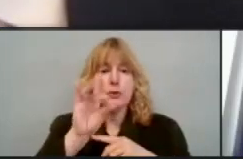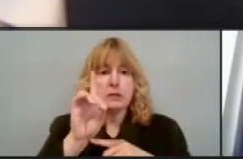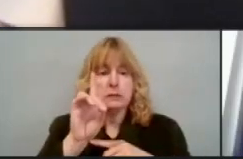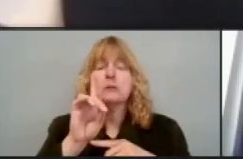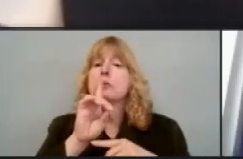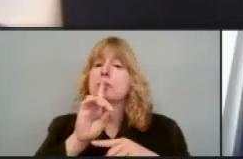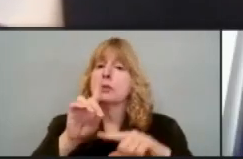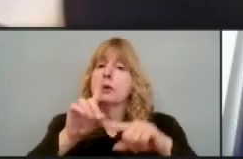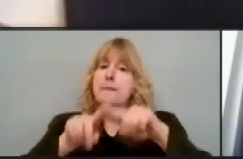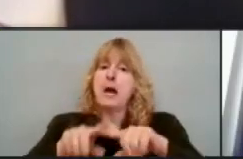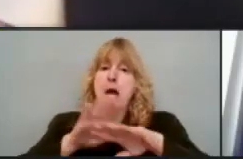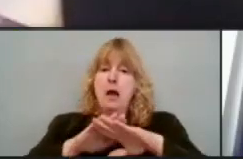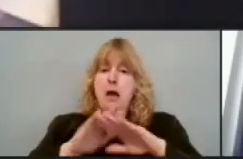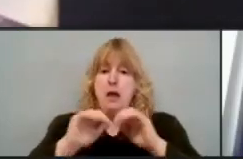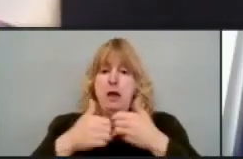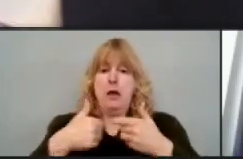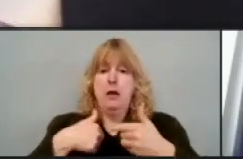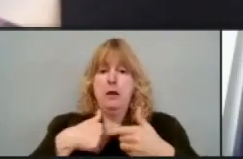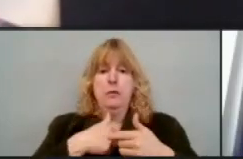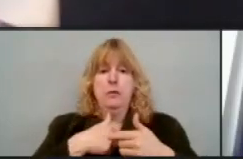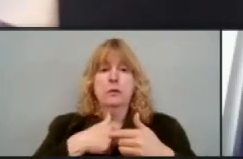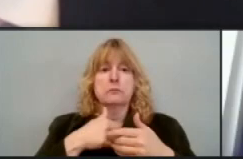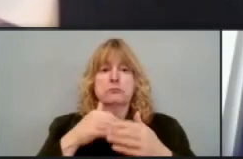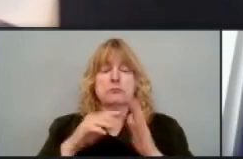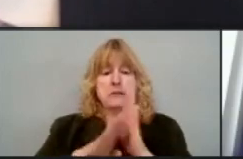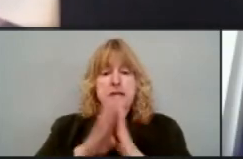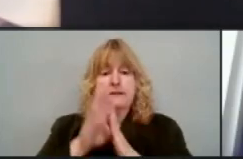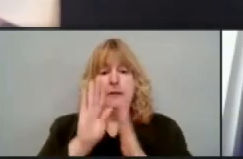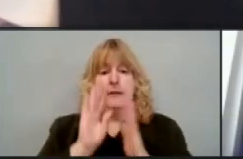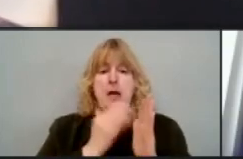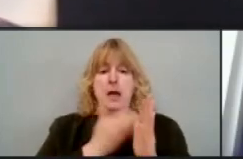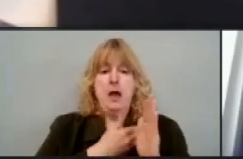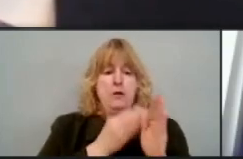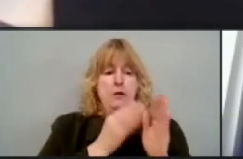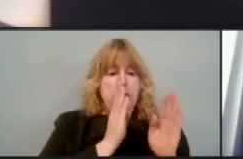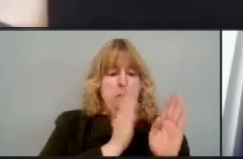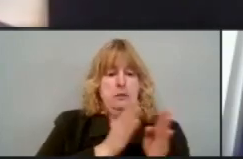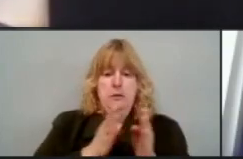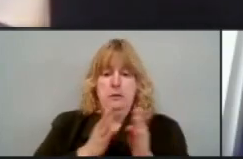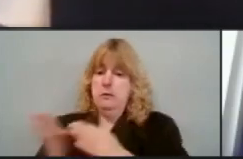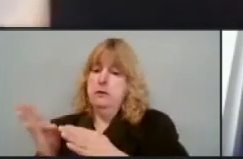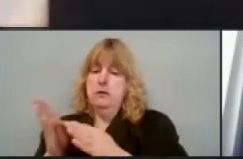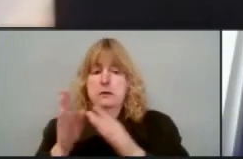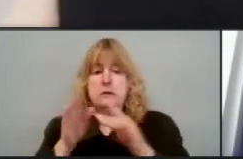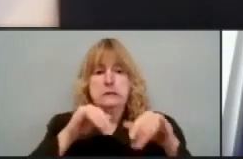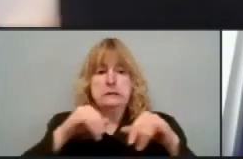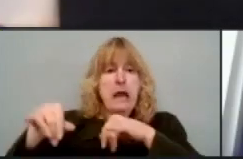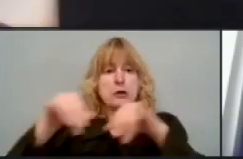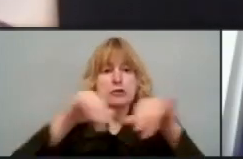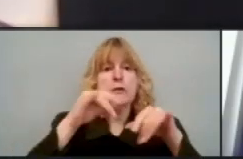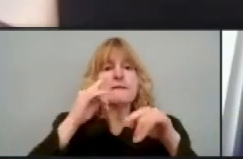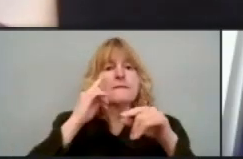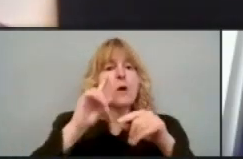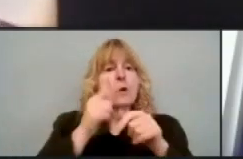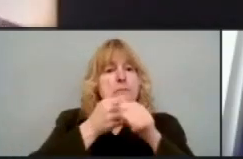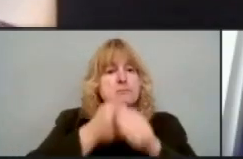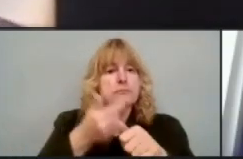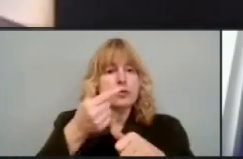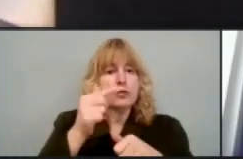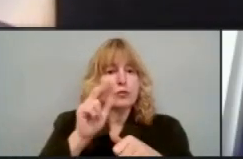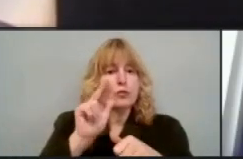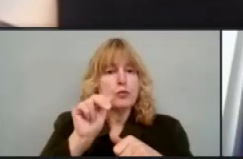developed our scope and sequence or the standards to be taught this year for each grade level throughout this year.